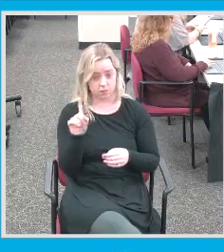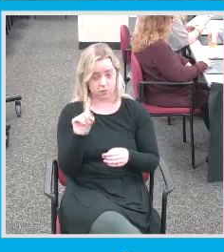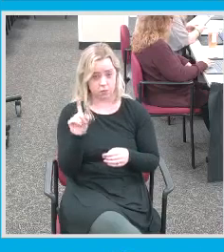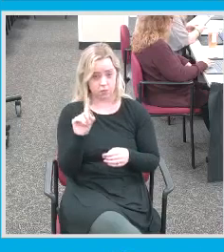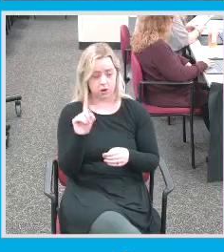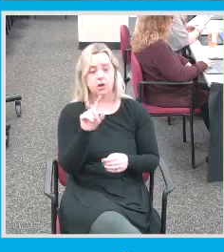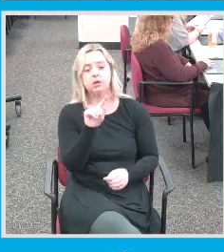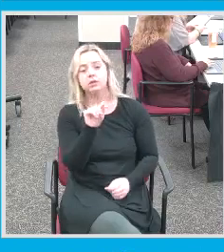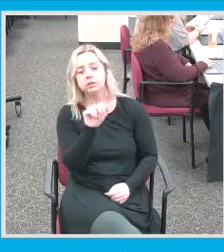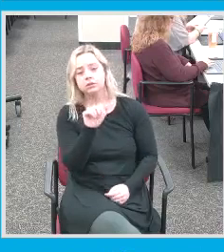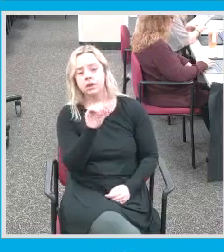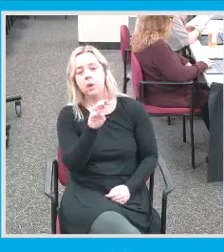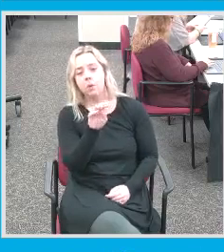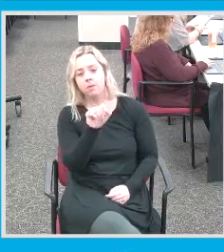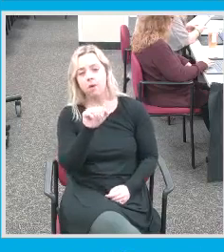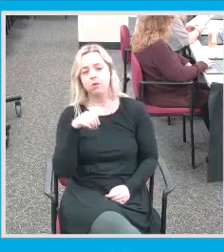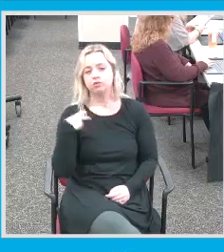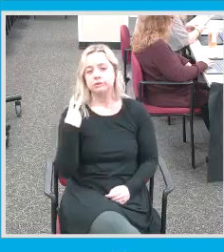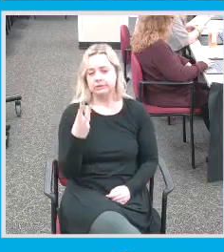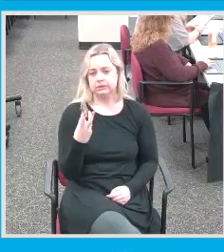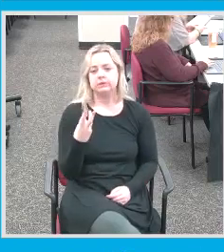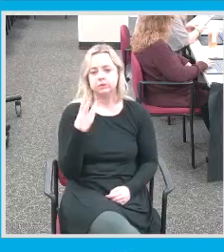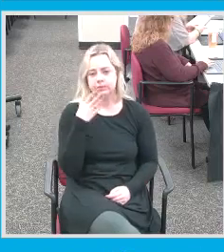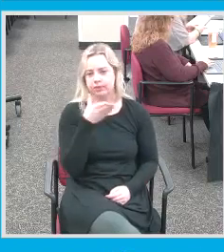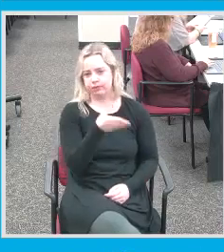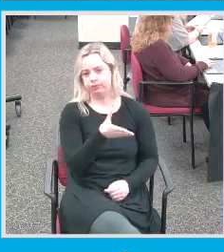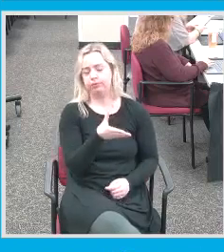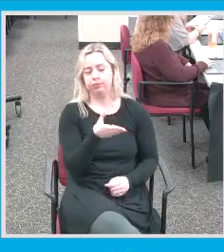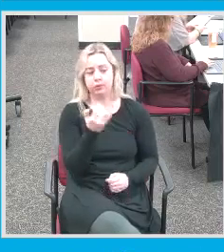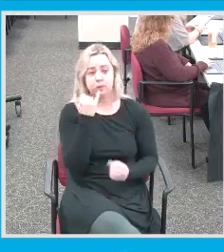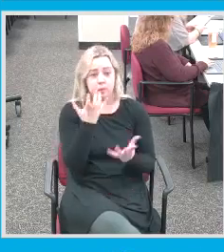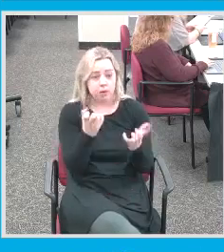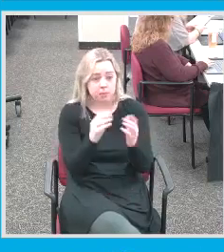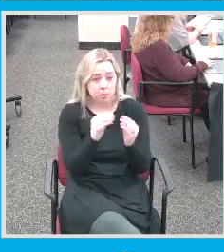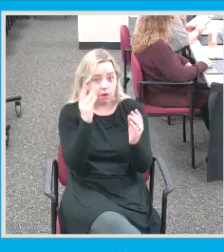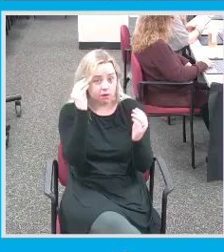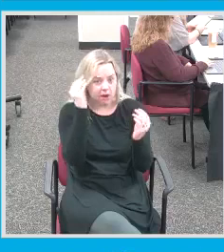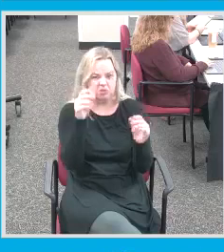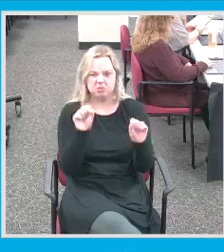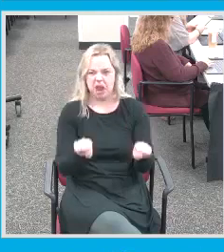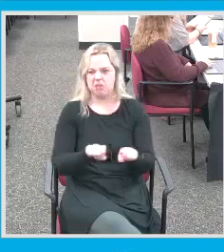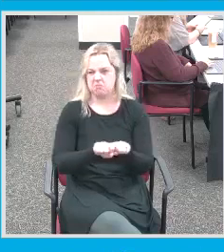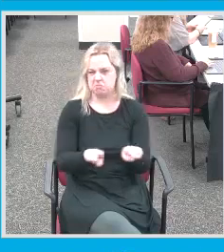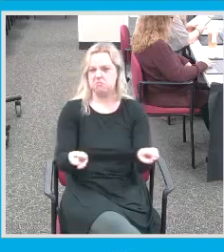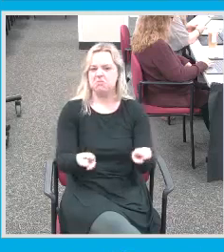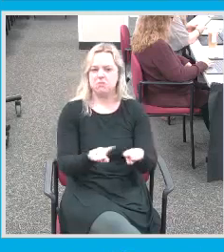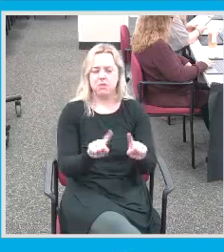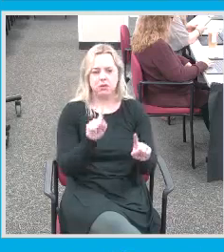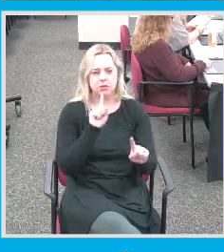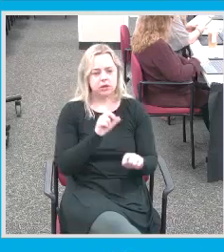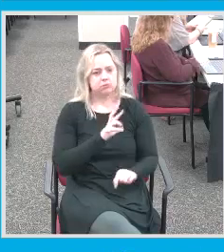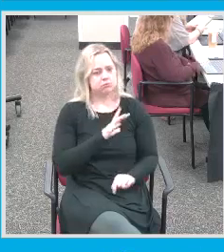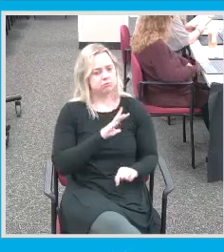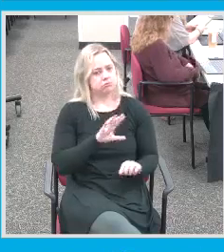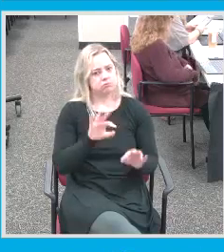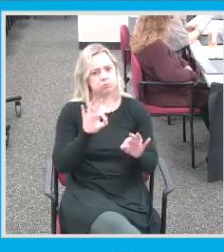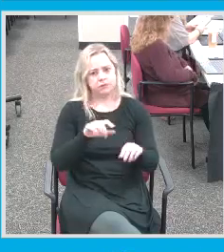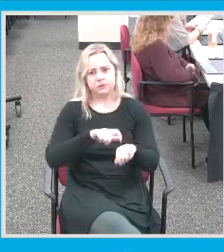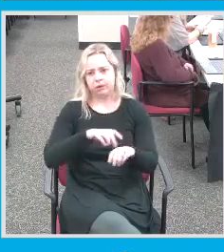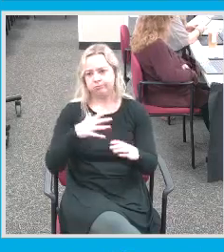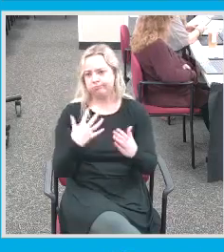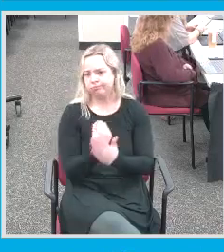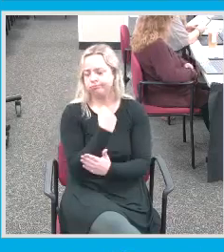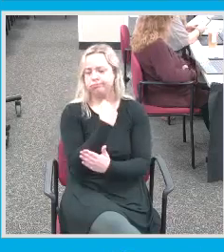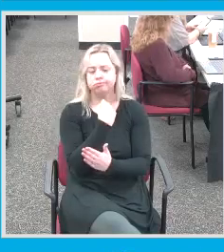Tacoma, Washington. Tacoma, Washington. Yeah. And if you'd like more details, we can send that out. But it is a good time,